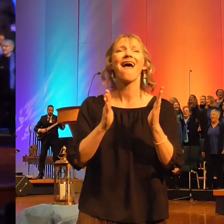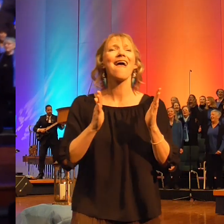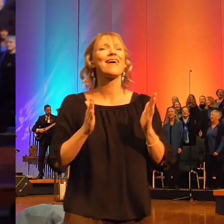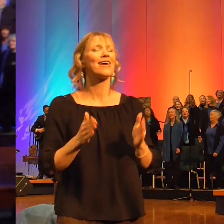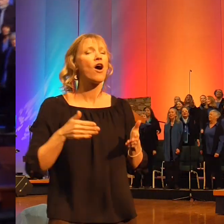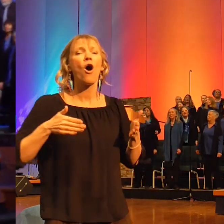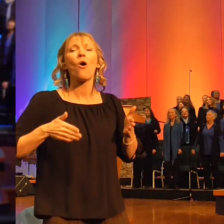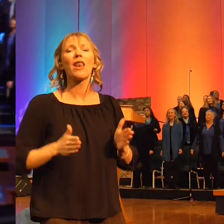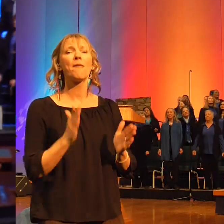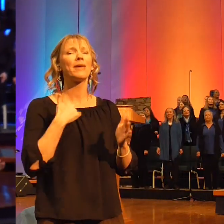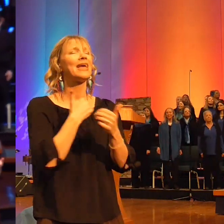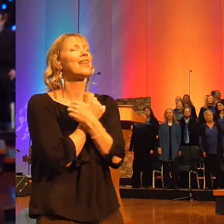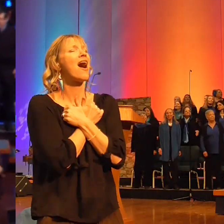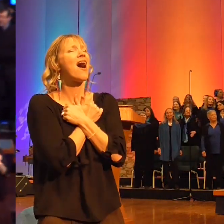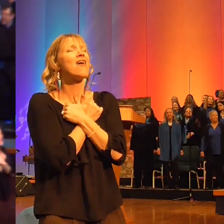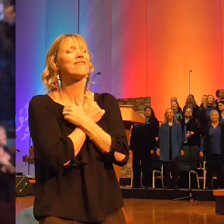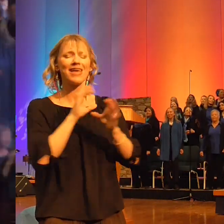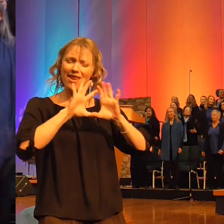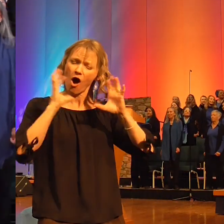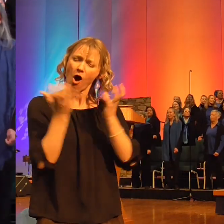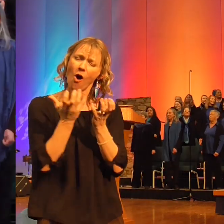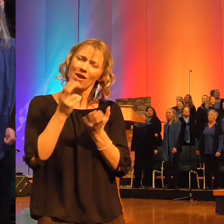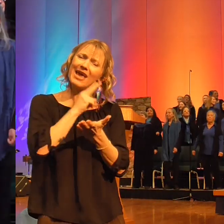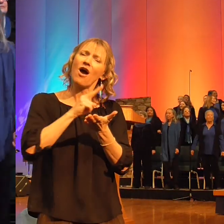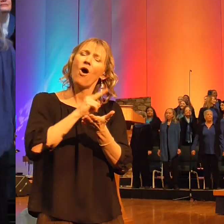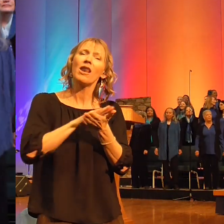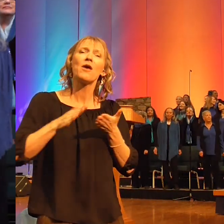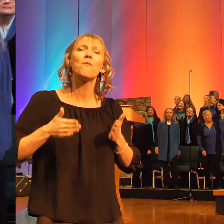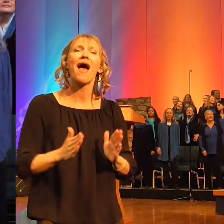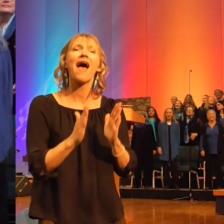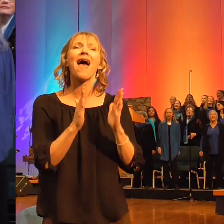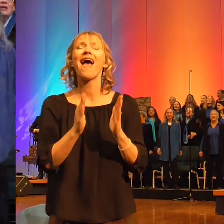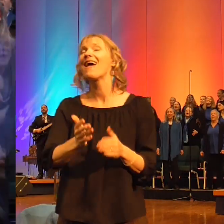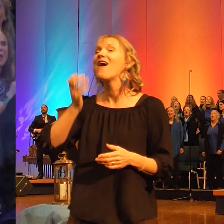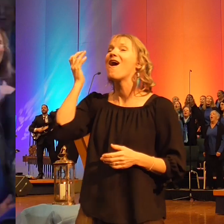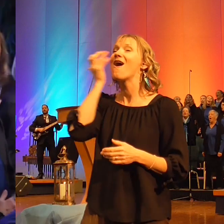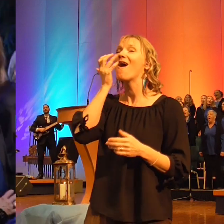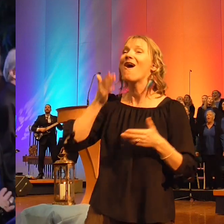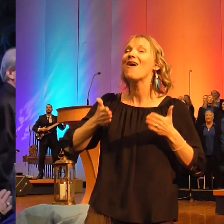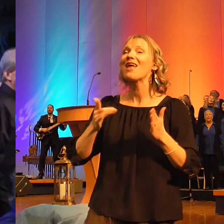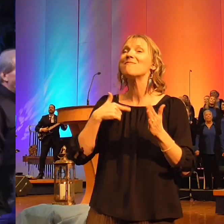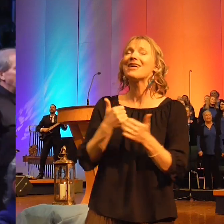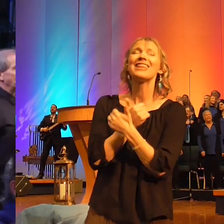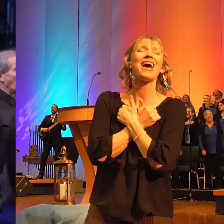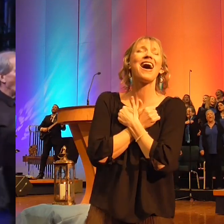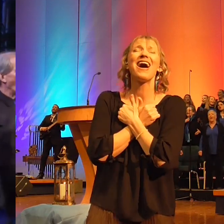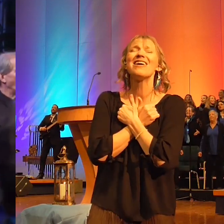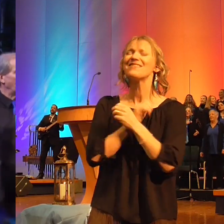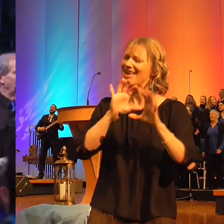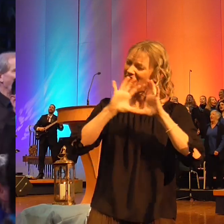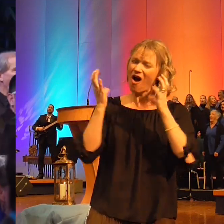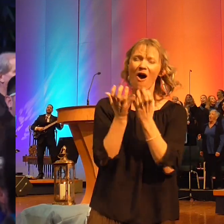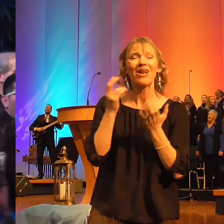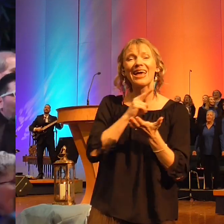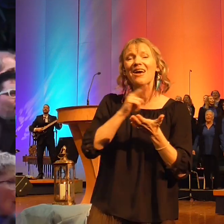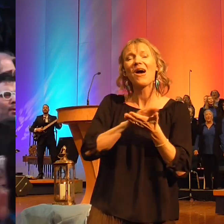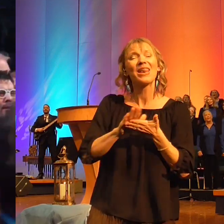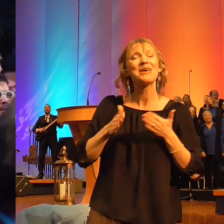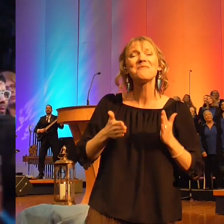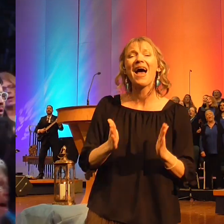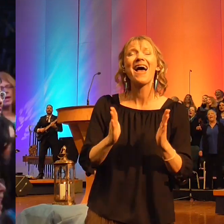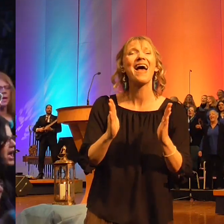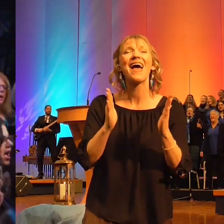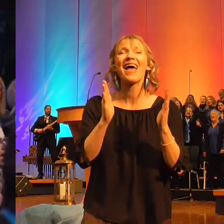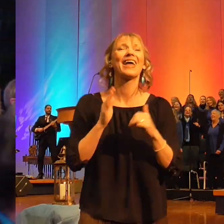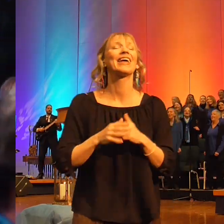way. Oh, let me love in a holy, holy way. Oh, let me love in a holy,